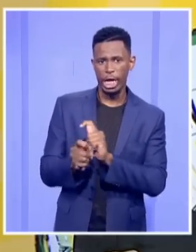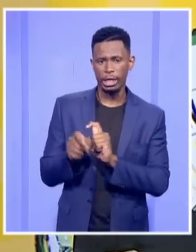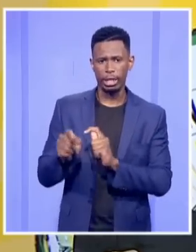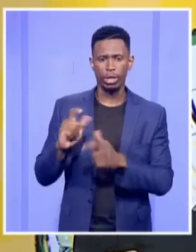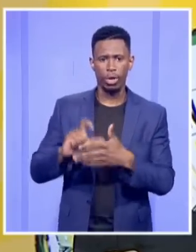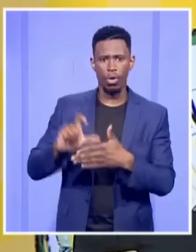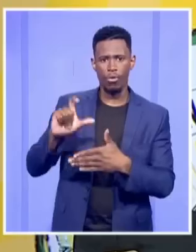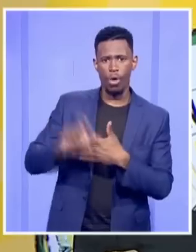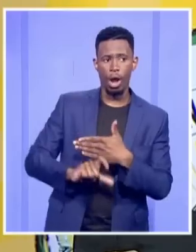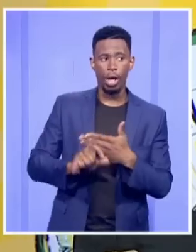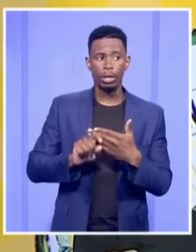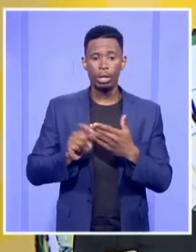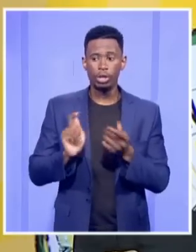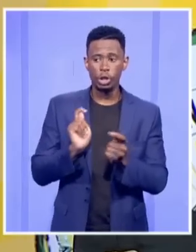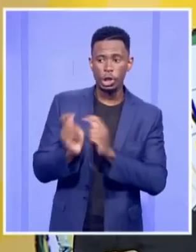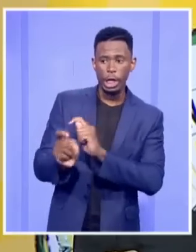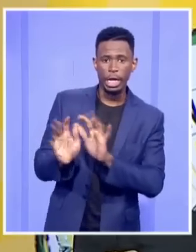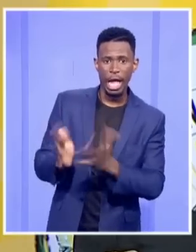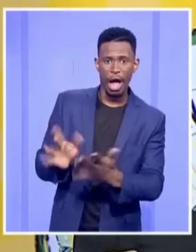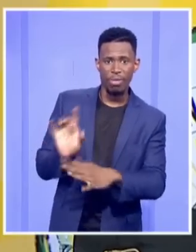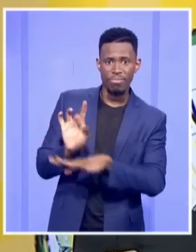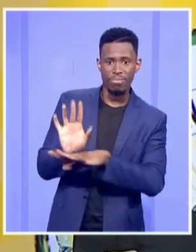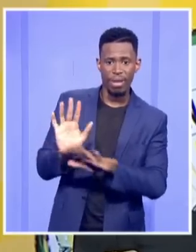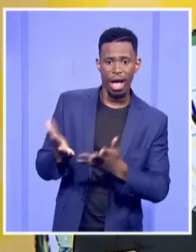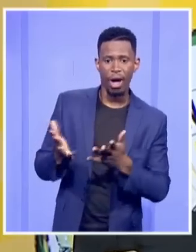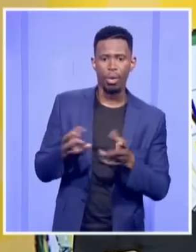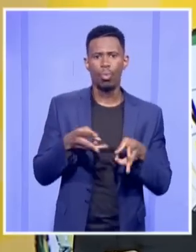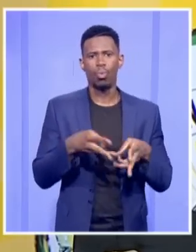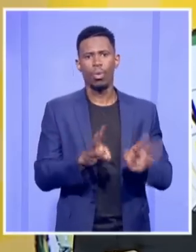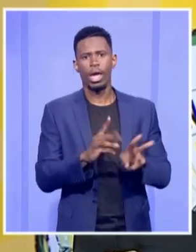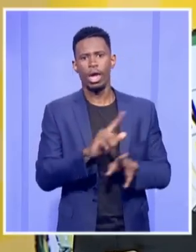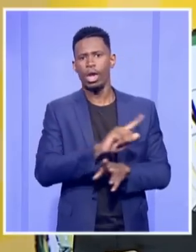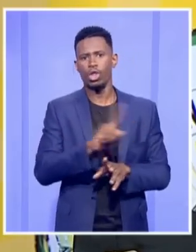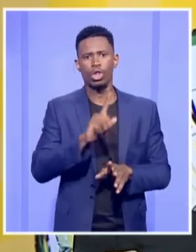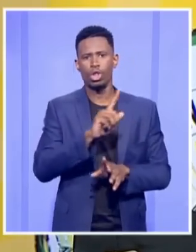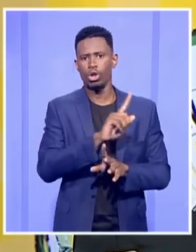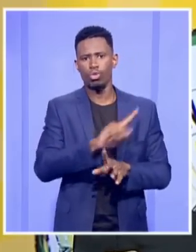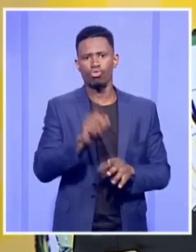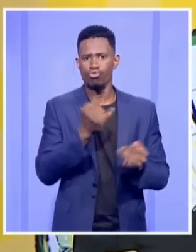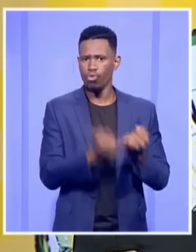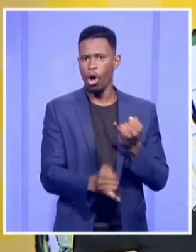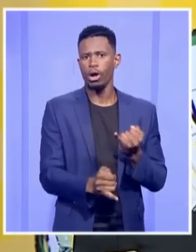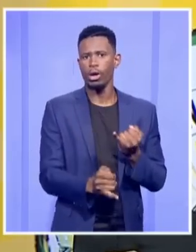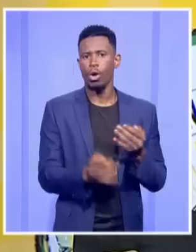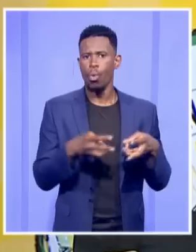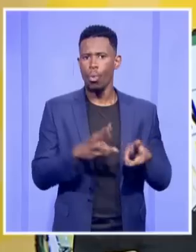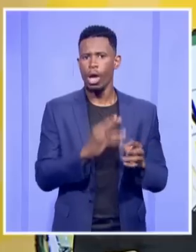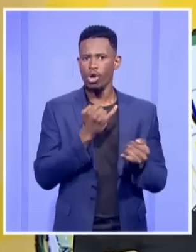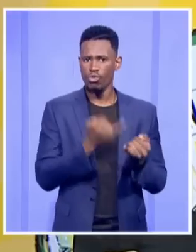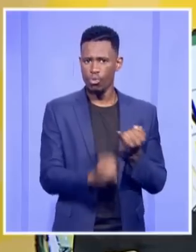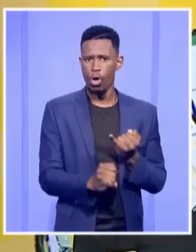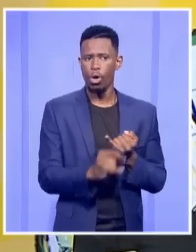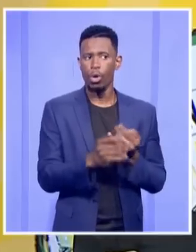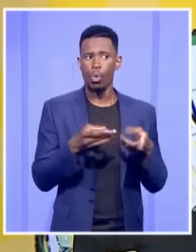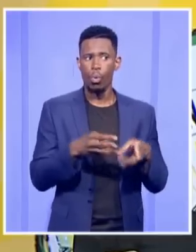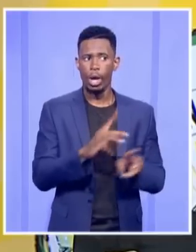through unethical means, behavior that threatens to divide the ANC.